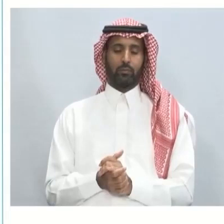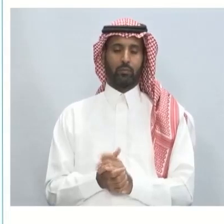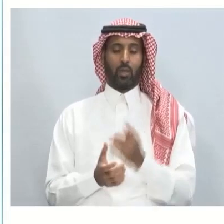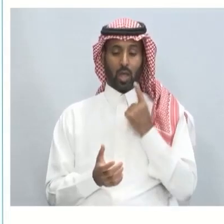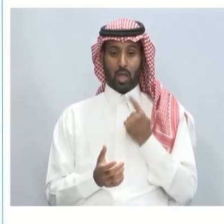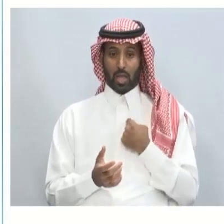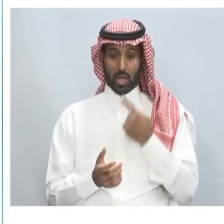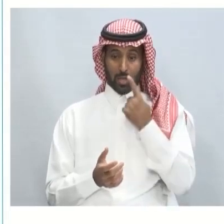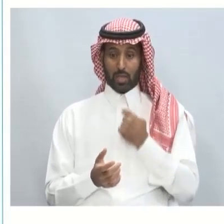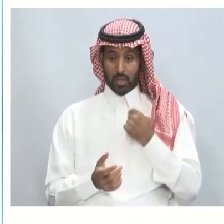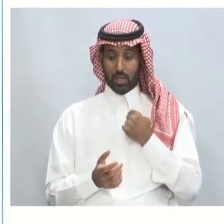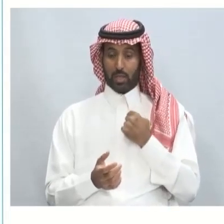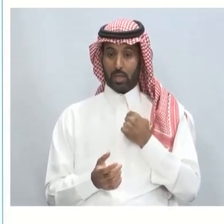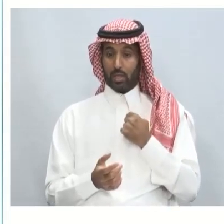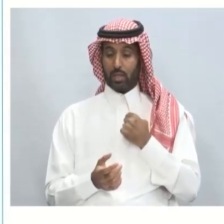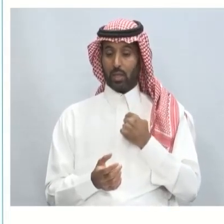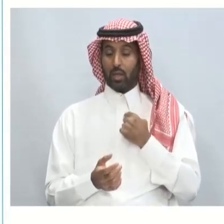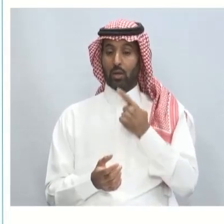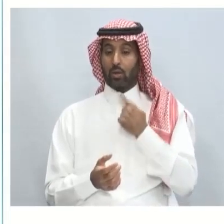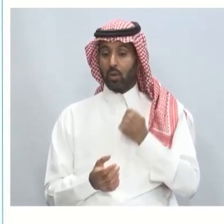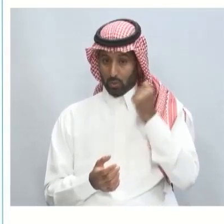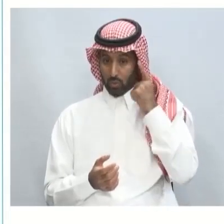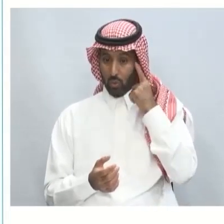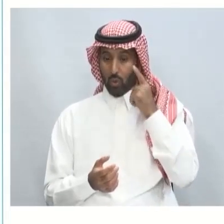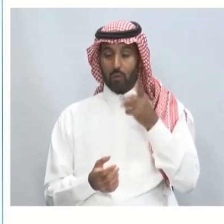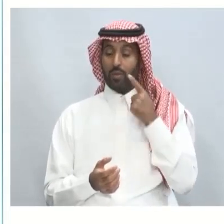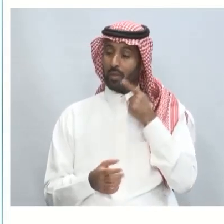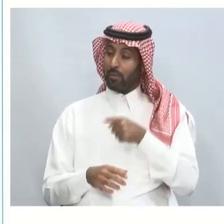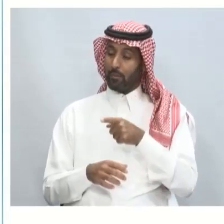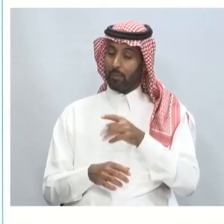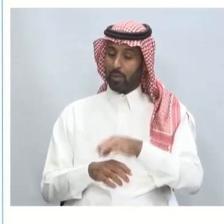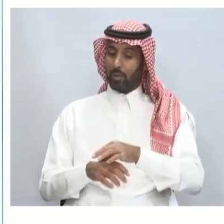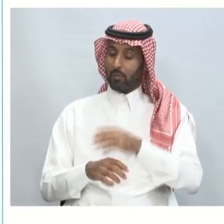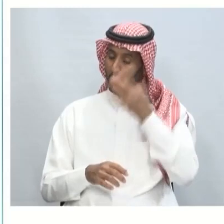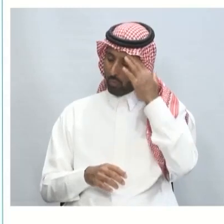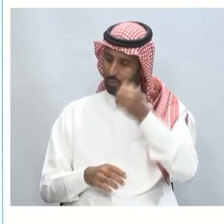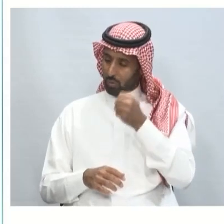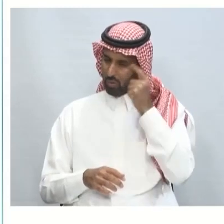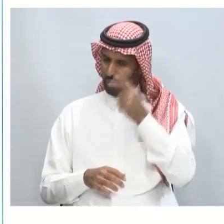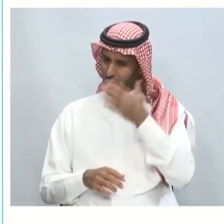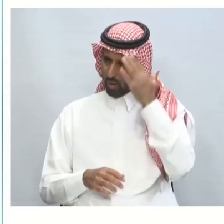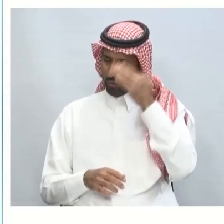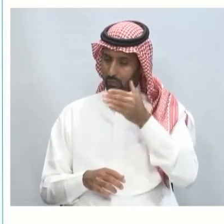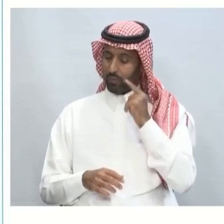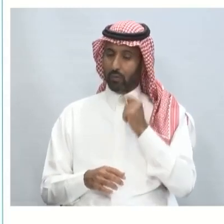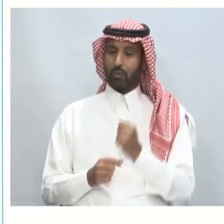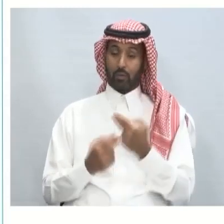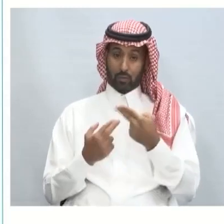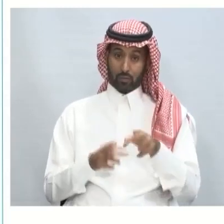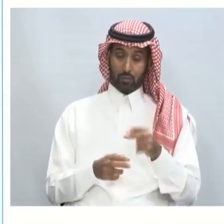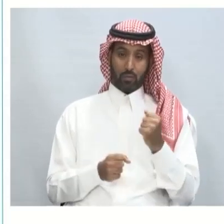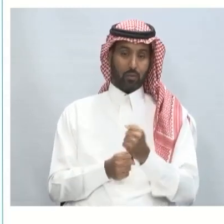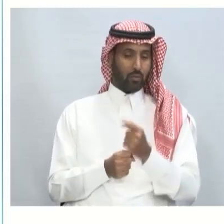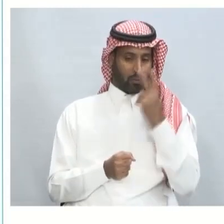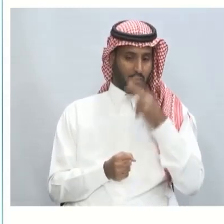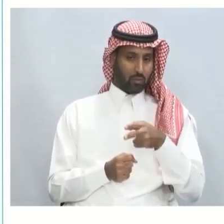need to know that people are grateful for what I do. So in his career, in the beginning of his career, he's